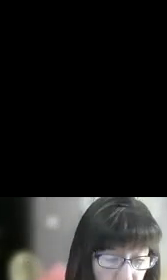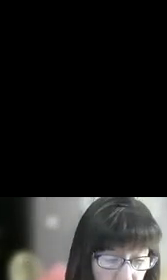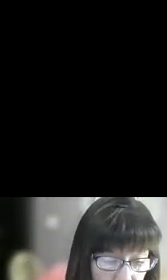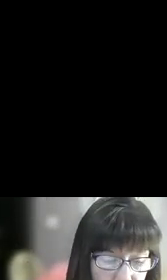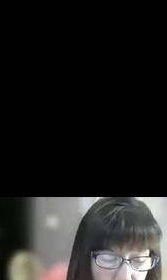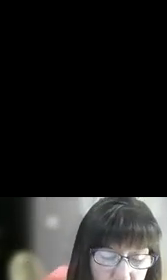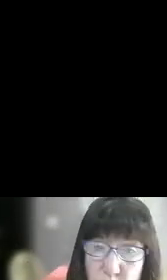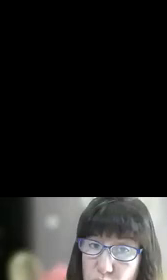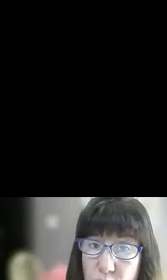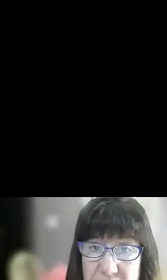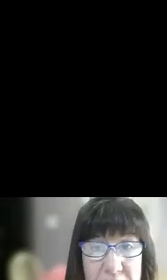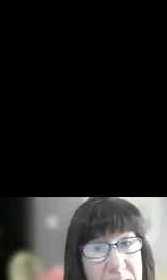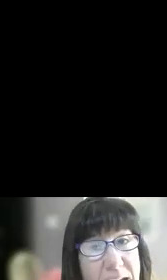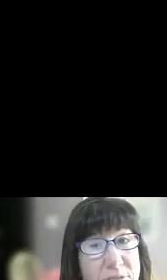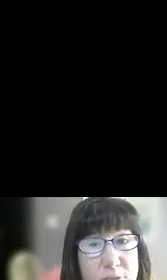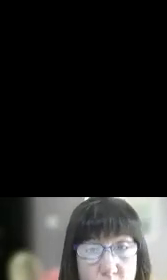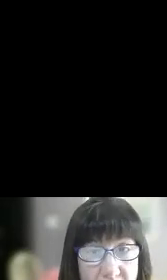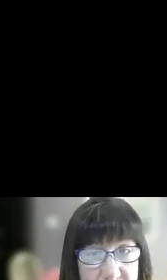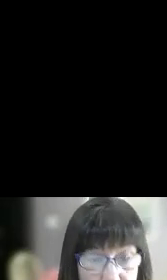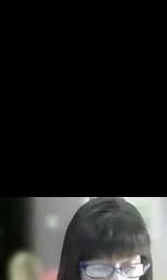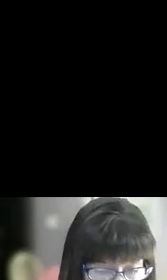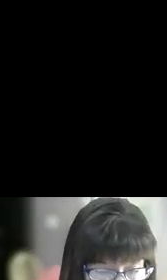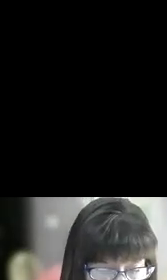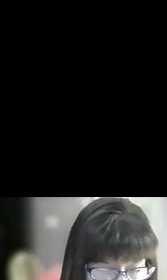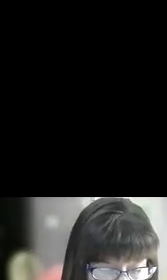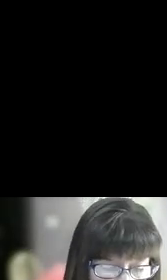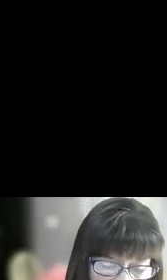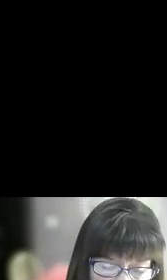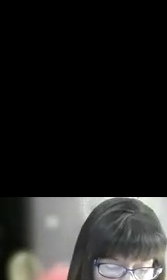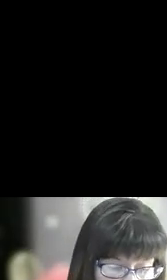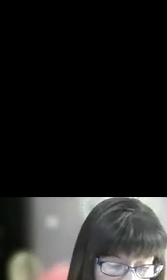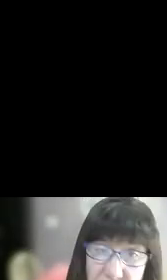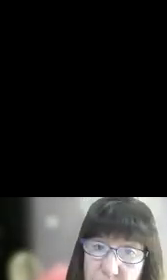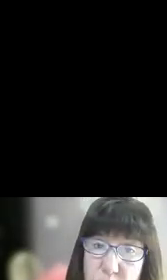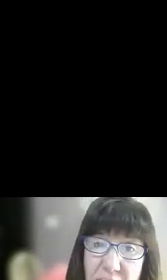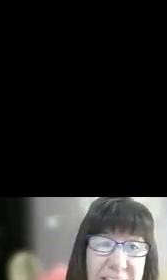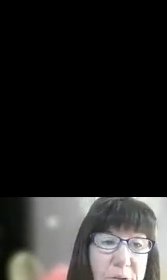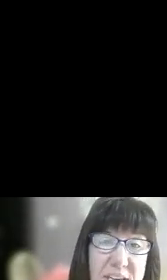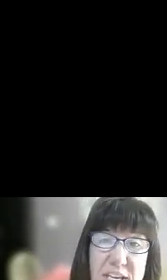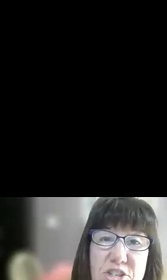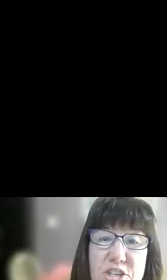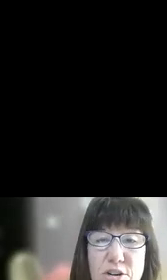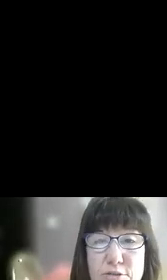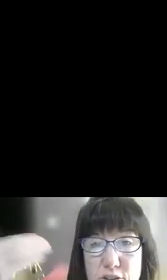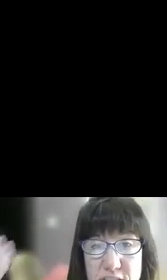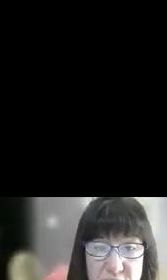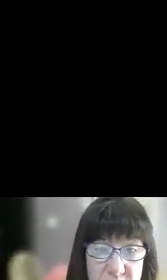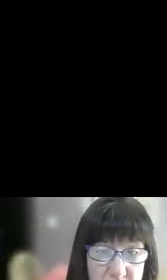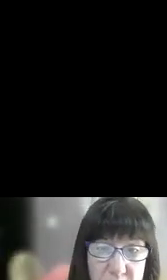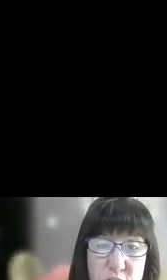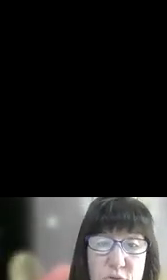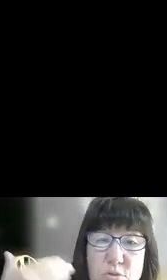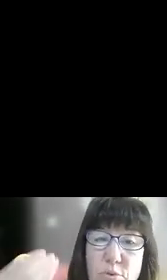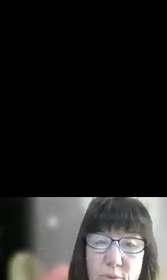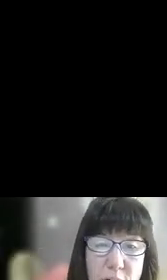go-to for your degree and for as a course catalog. It helps you to see and plan out each year of your study.